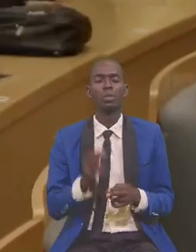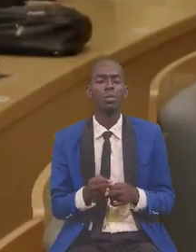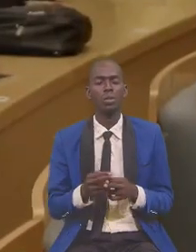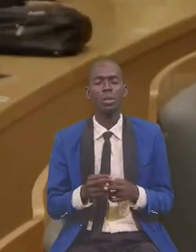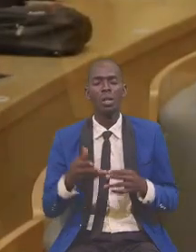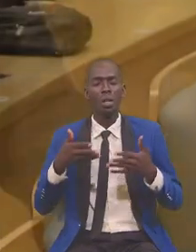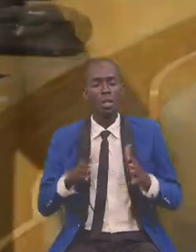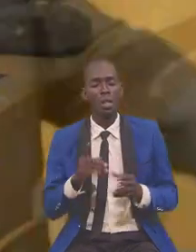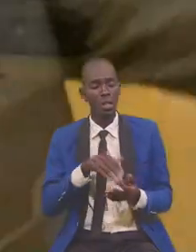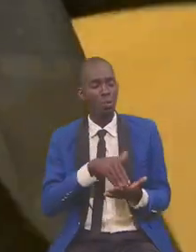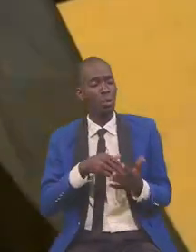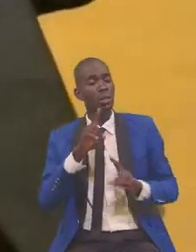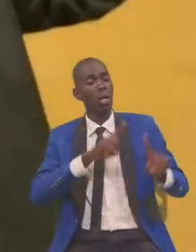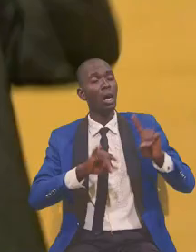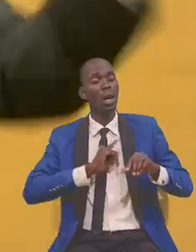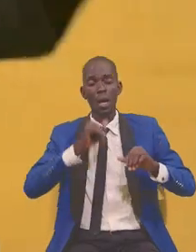Let the weak say,